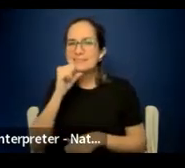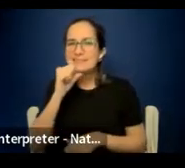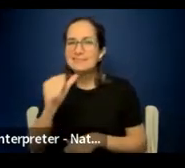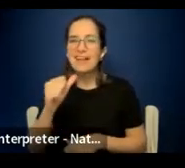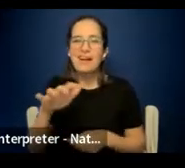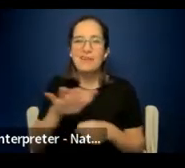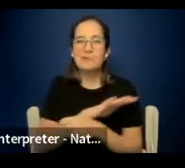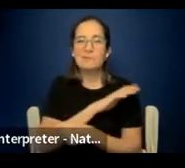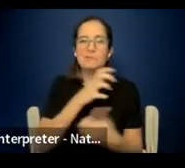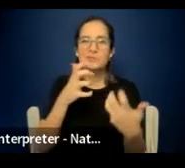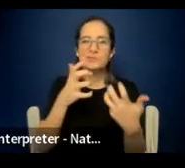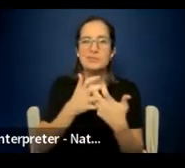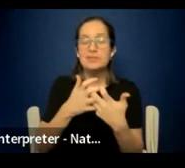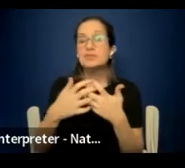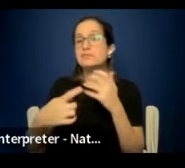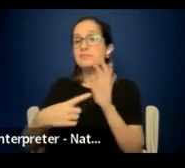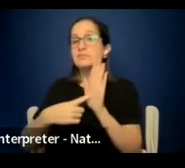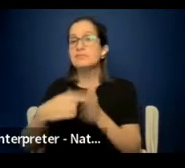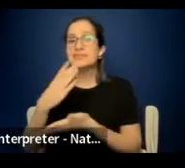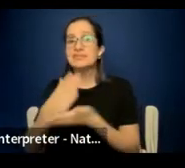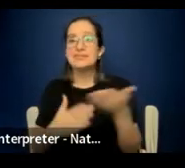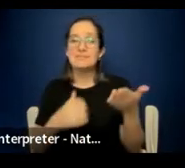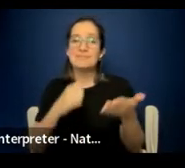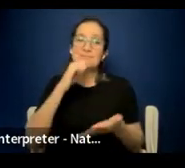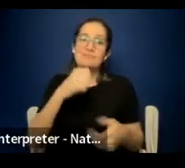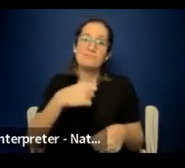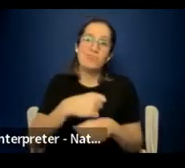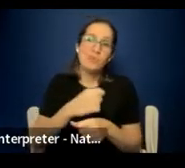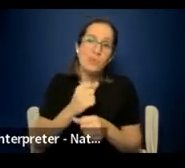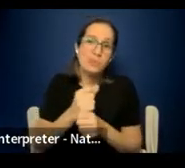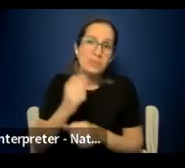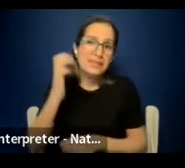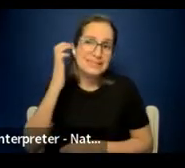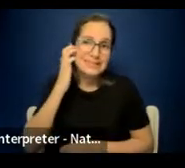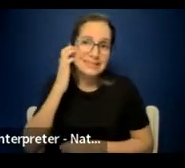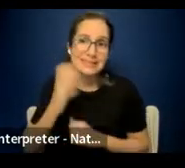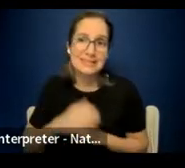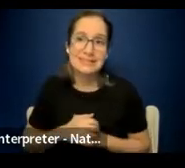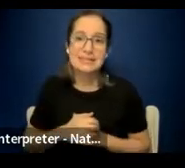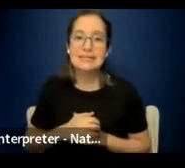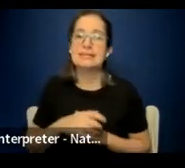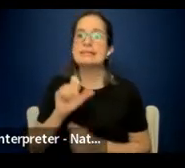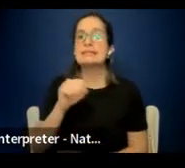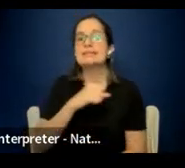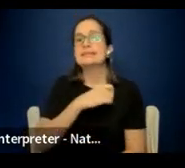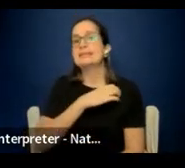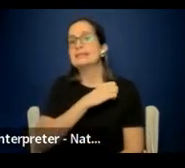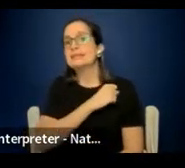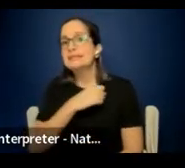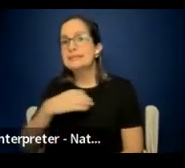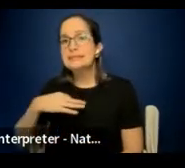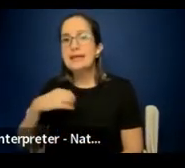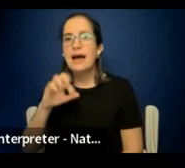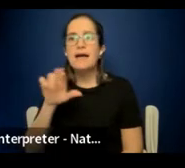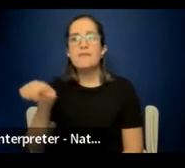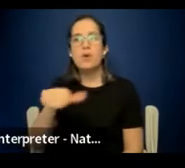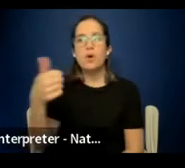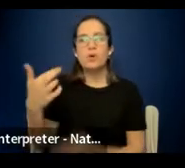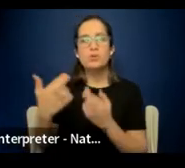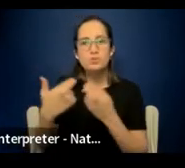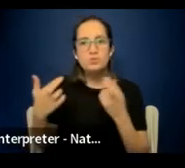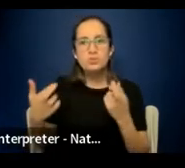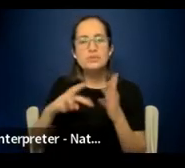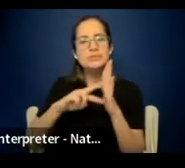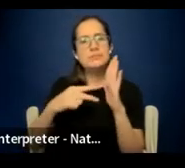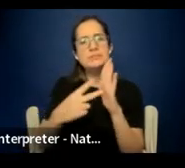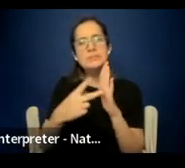things that just don't make sense for that, you know, that you really need staff or you need other types of resources. So going through those needs and really